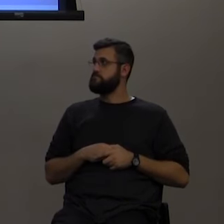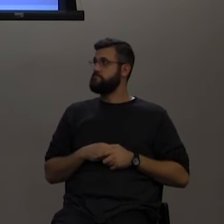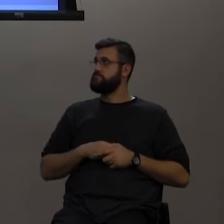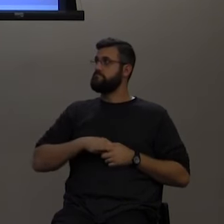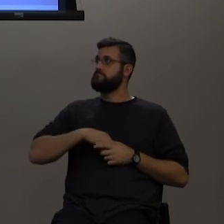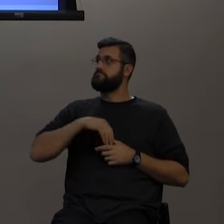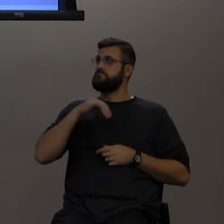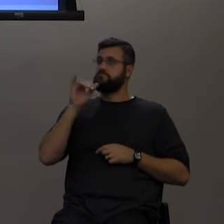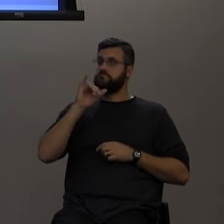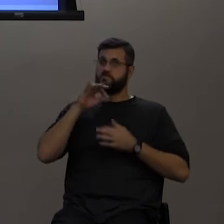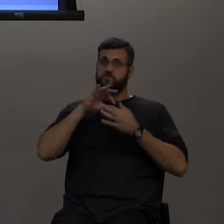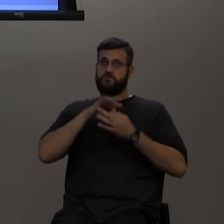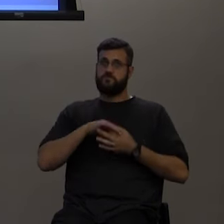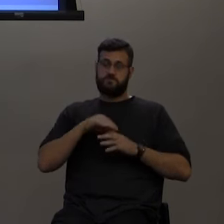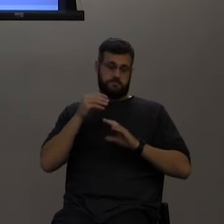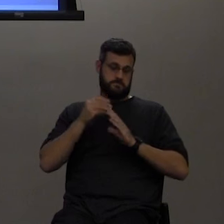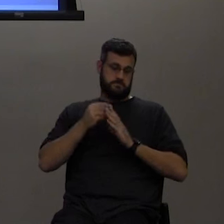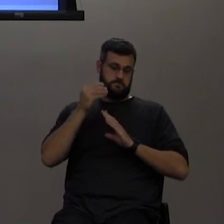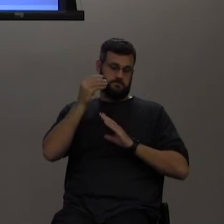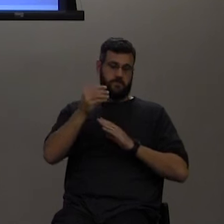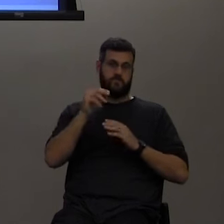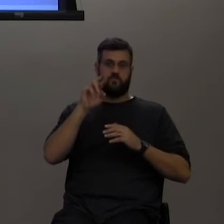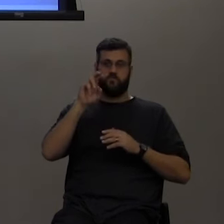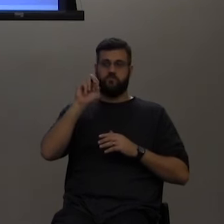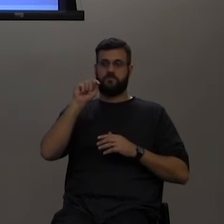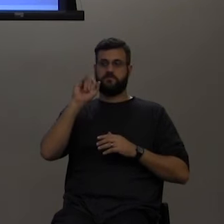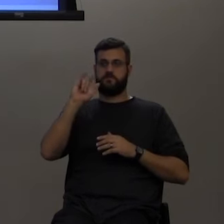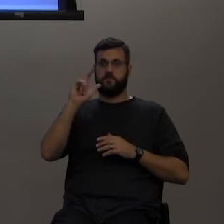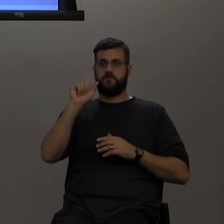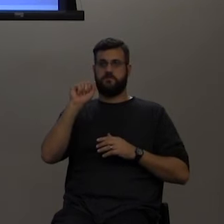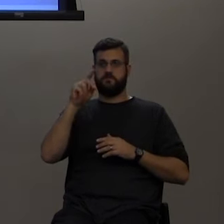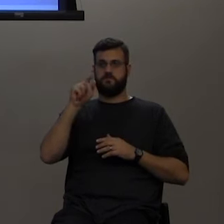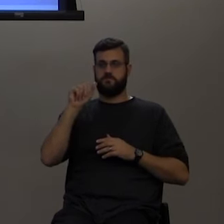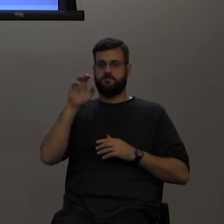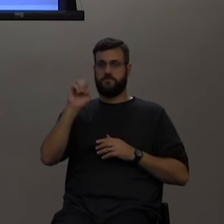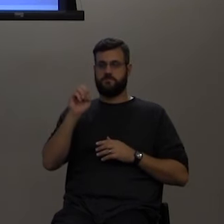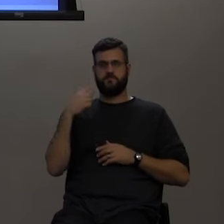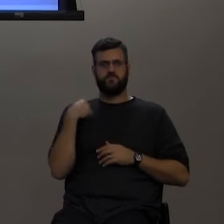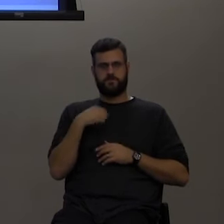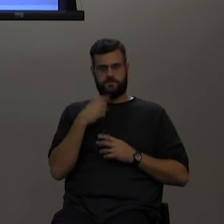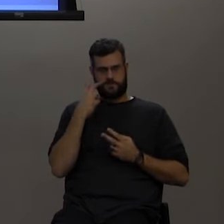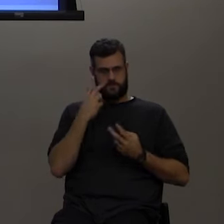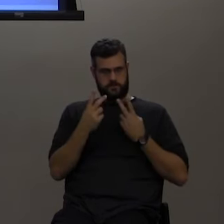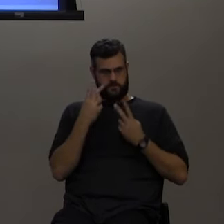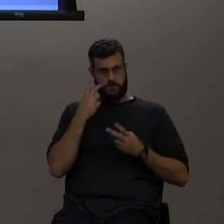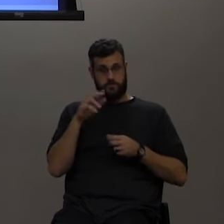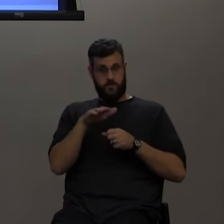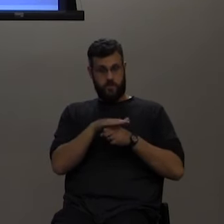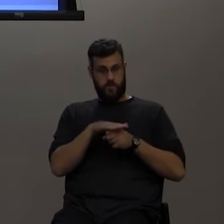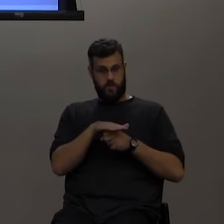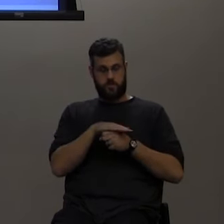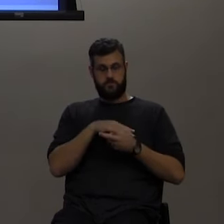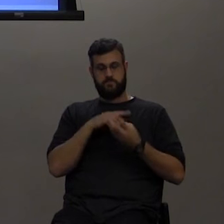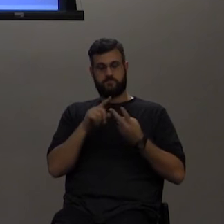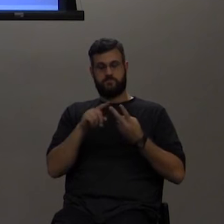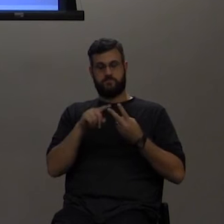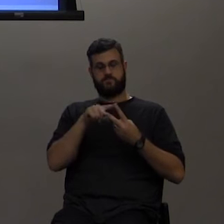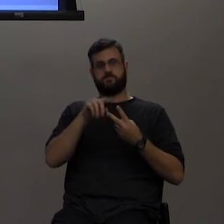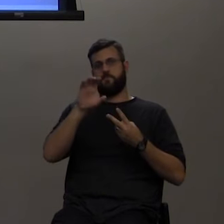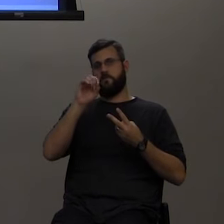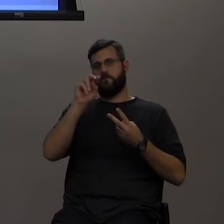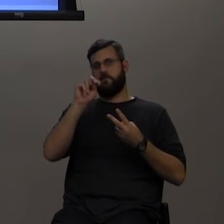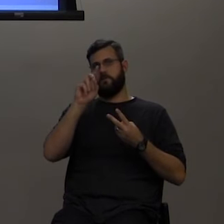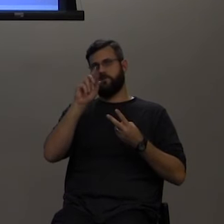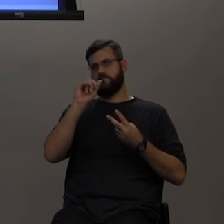And in terms of buying a retail space, we're seeing that location and the condition is also having